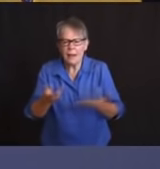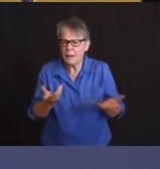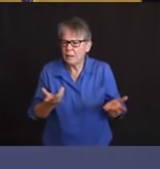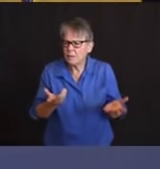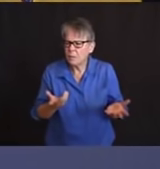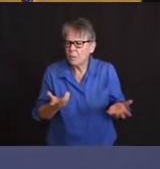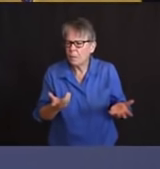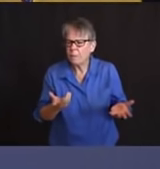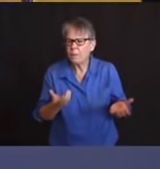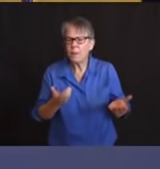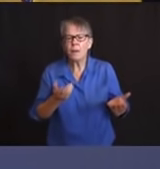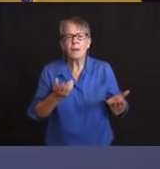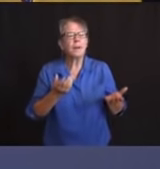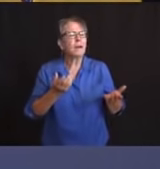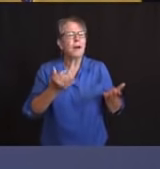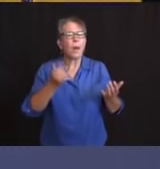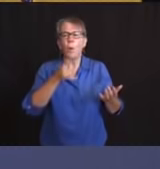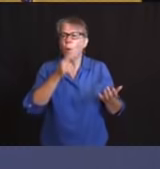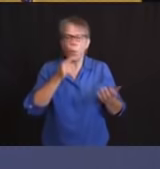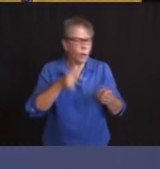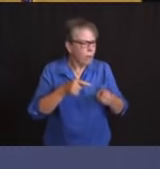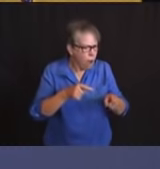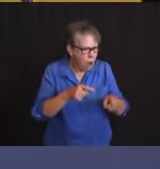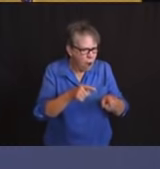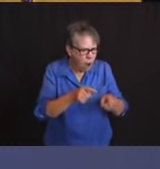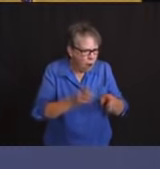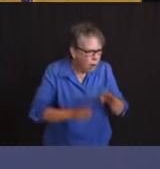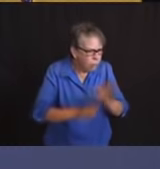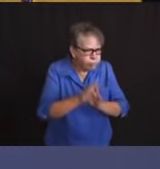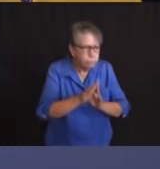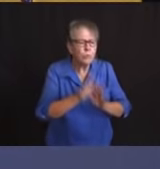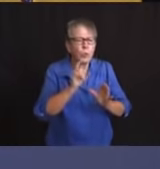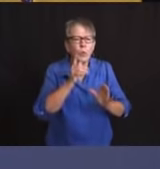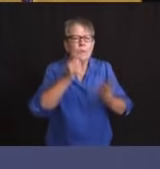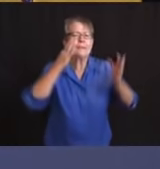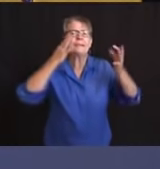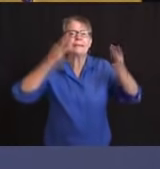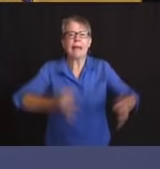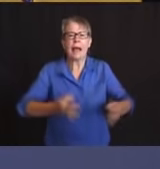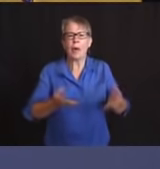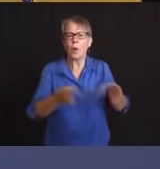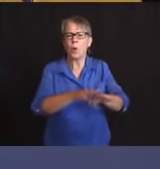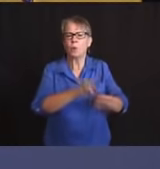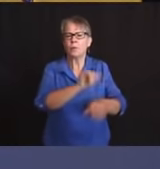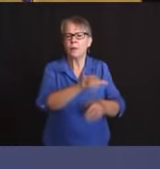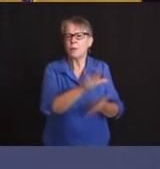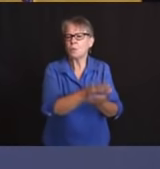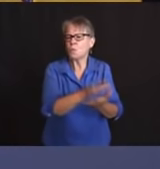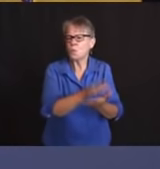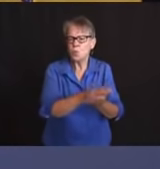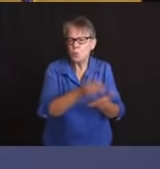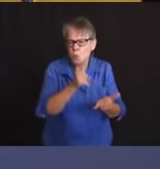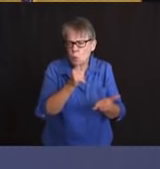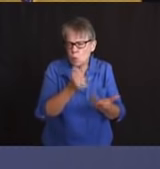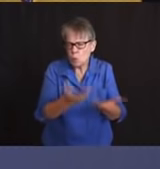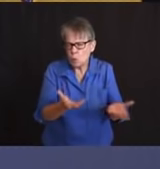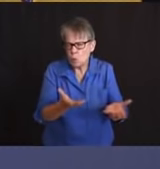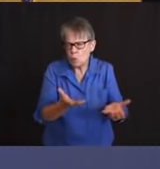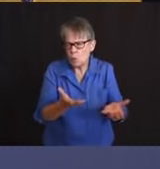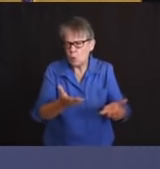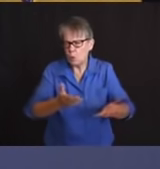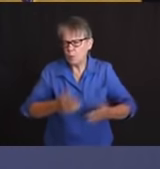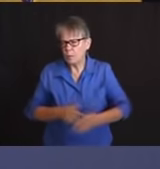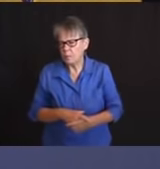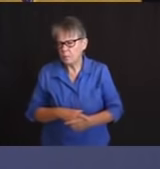Remember that of the approved plans are 545. So these are largely, the overwhelming amount of these